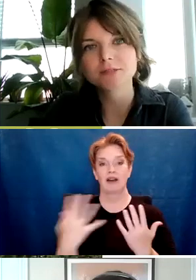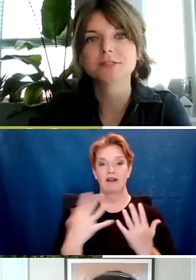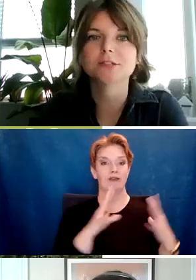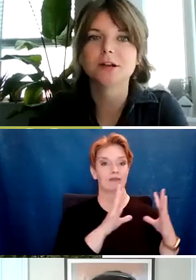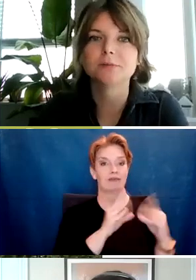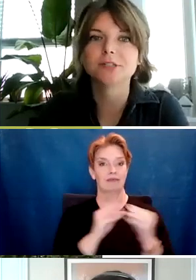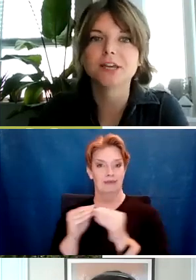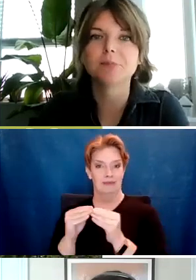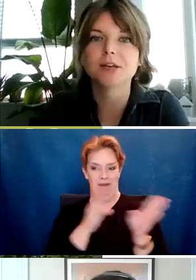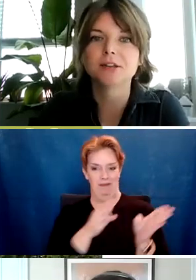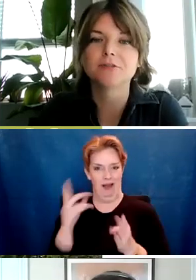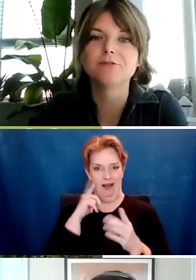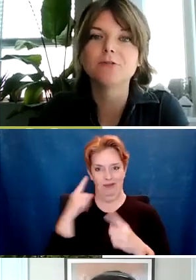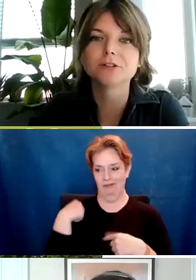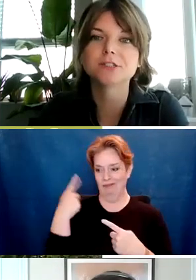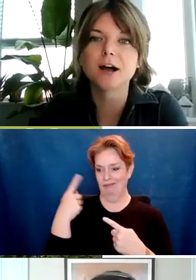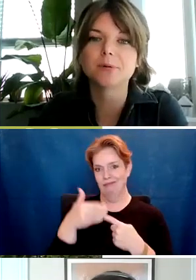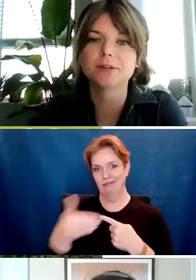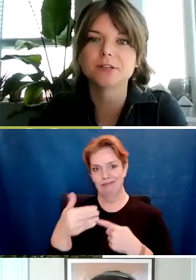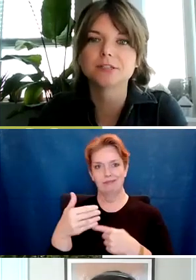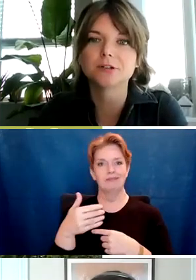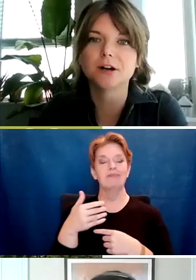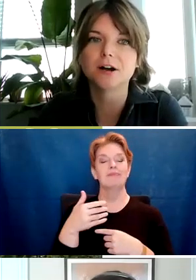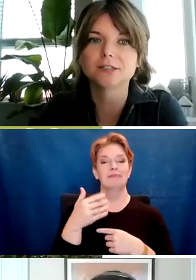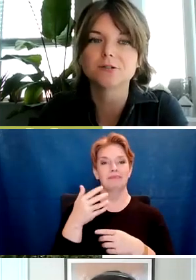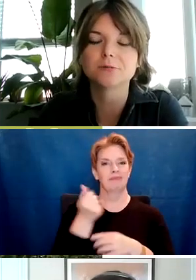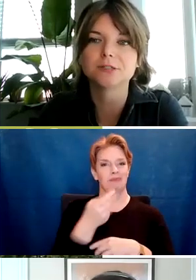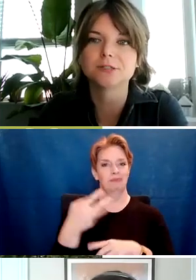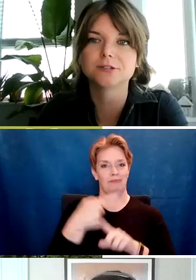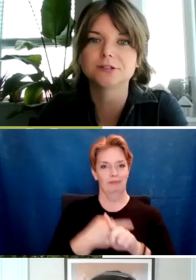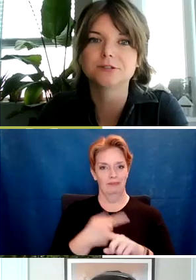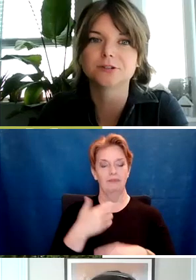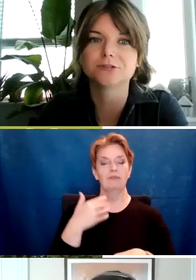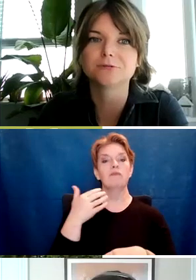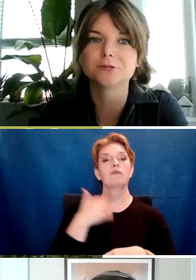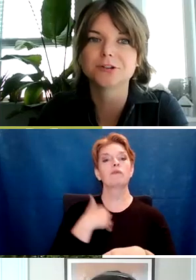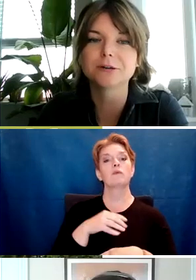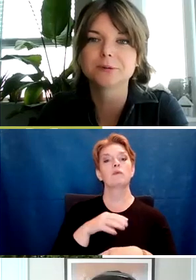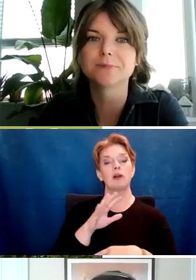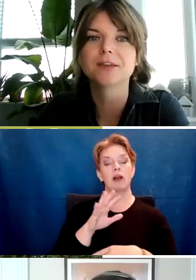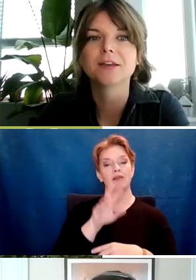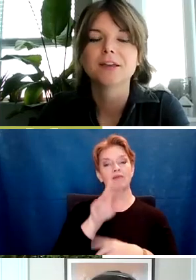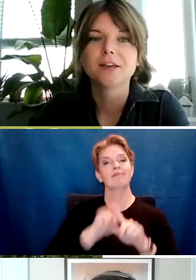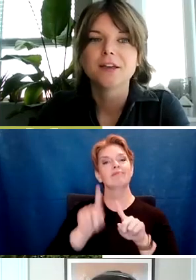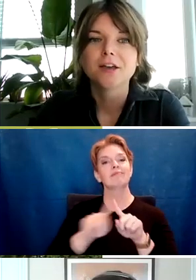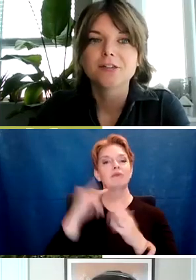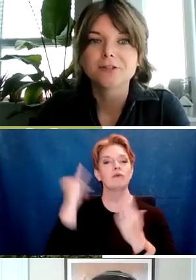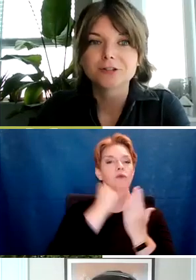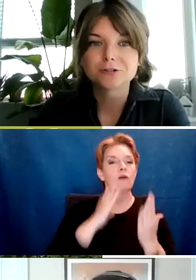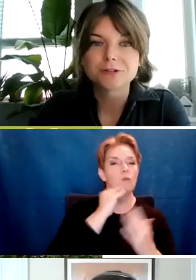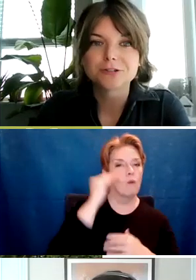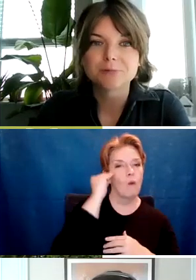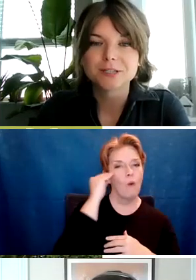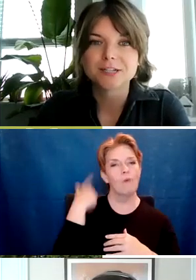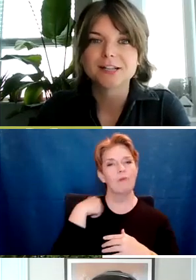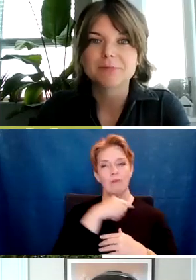couple of months. Today being the fourth stop on the Historic Artist Homes and Studios virtual road trip. The